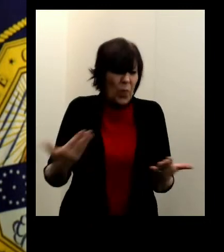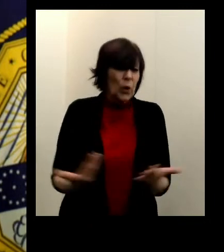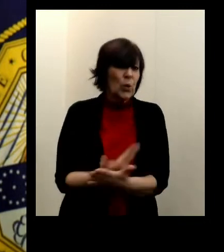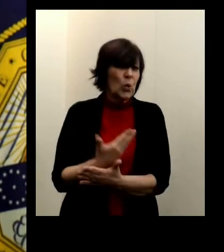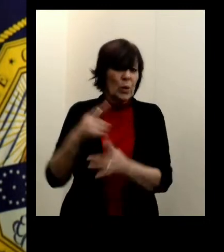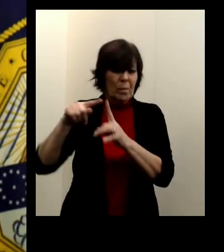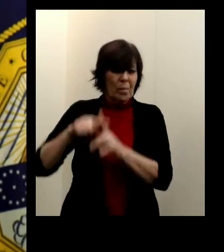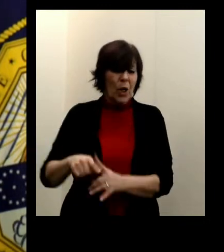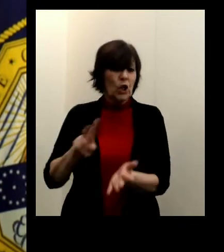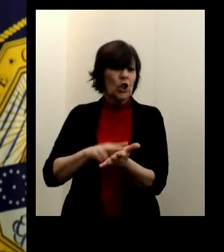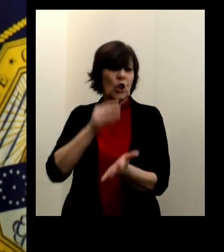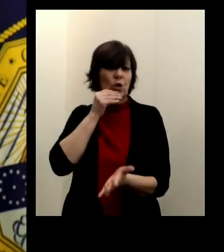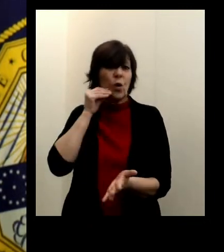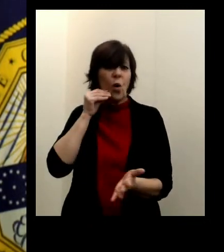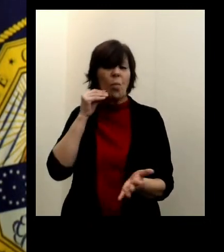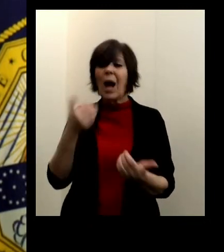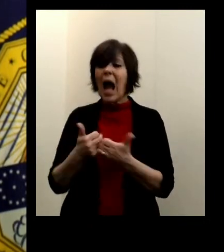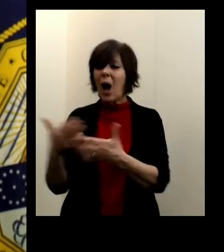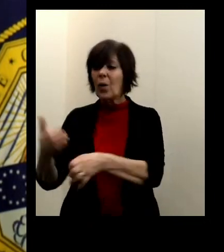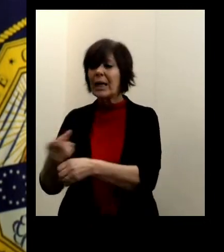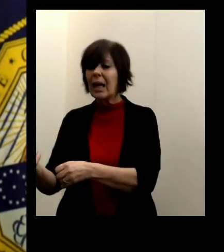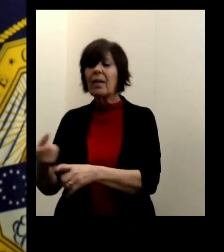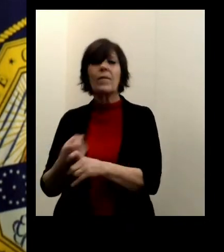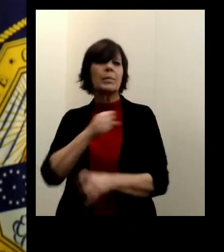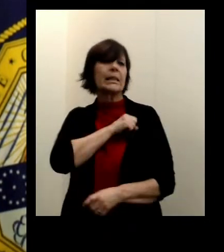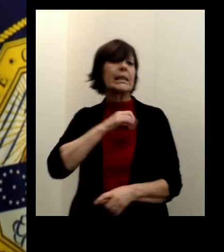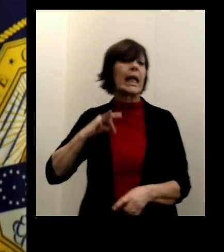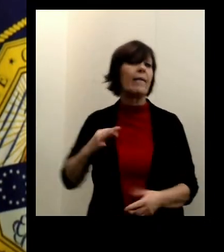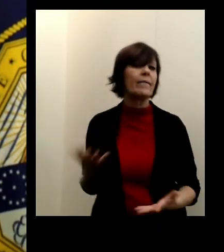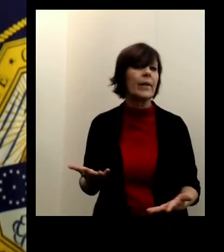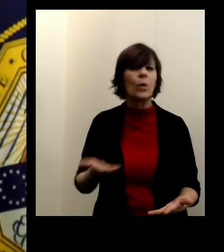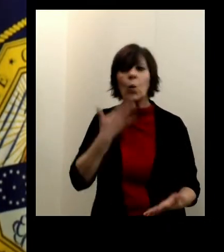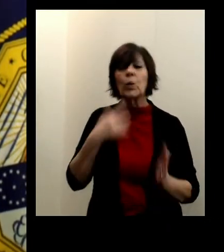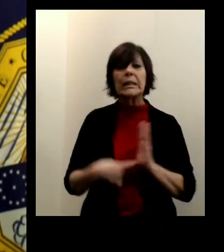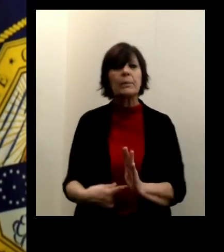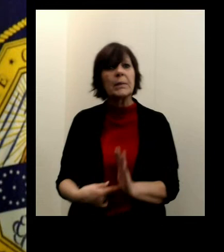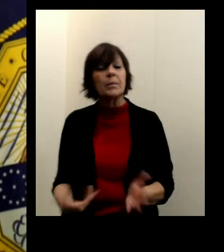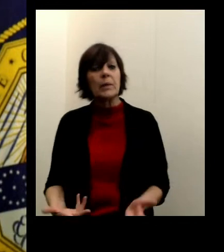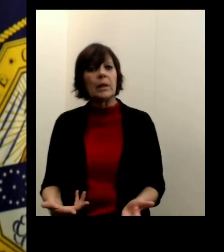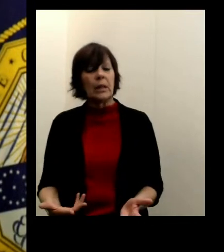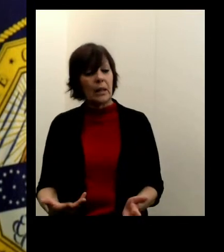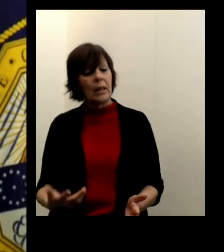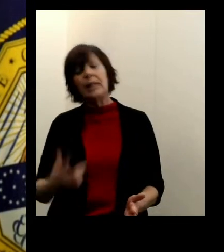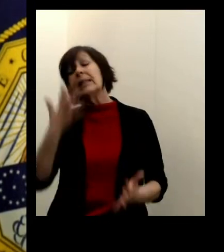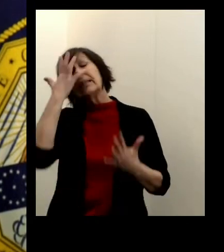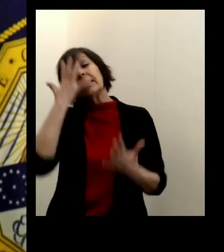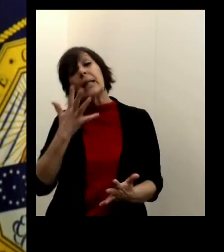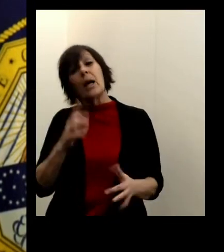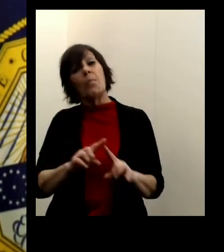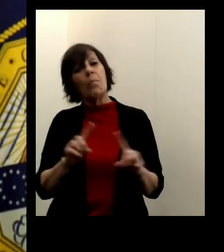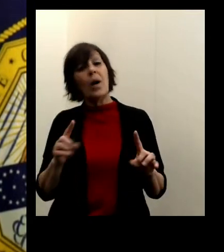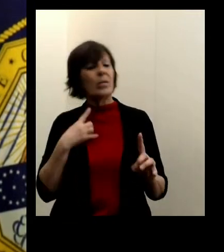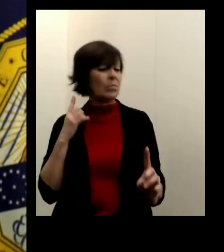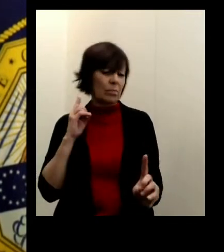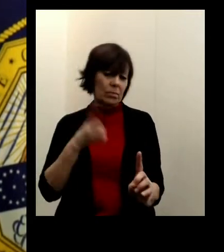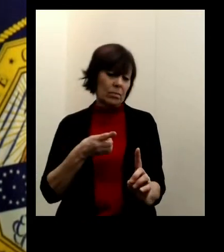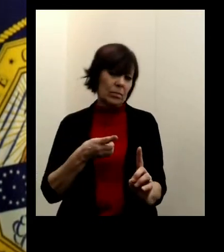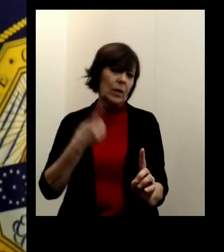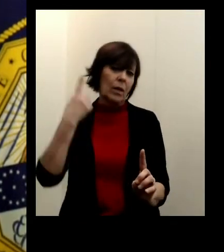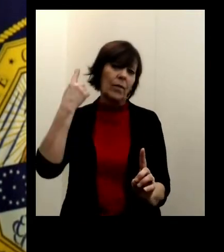are coming in from an asymptomatic staff member. It's really sad. But it really comes down to,